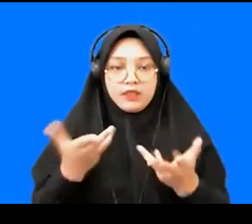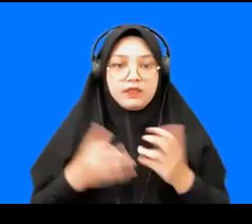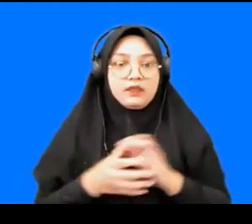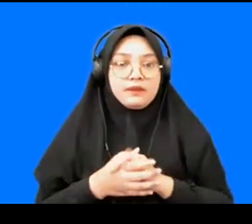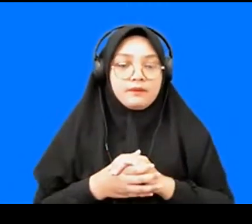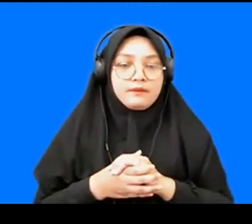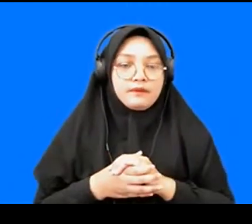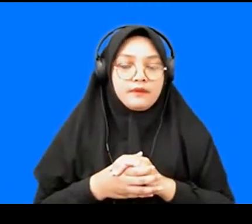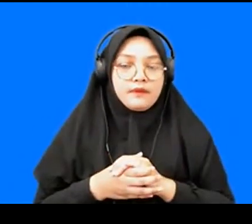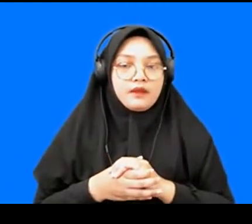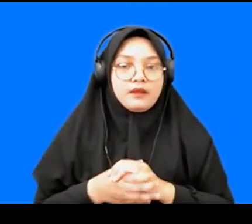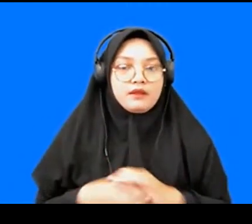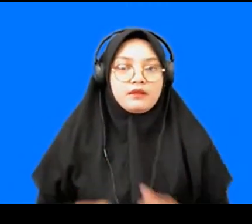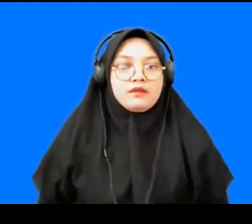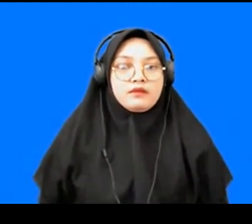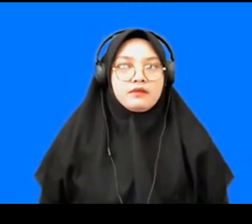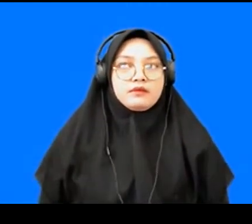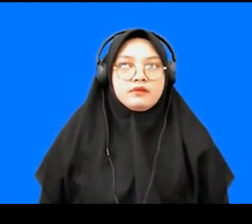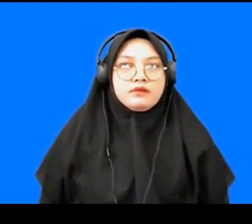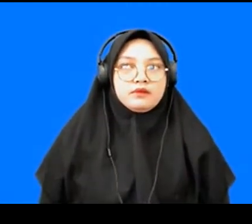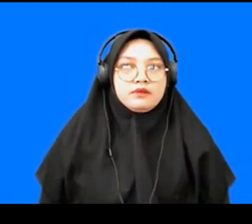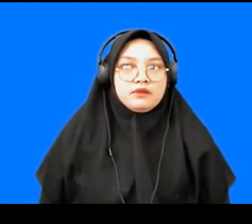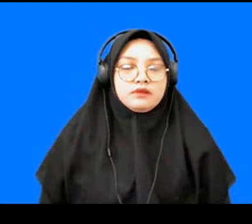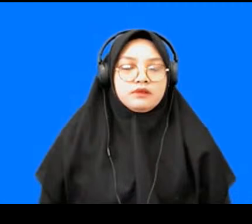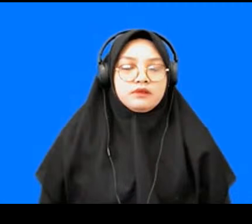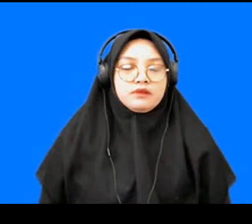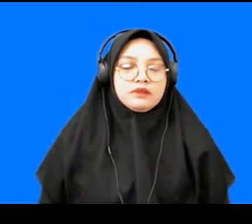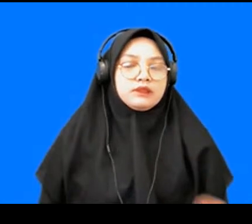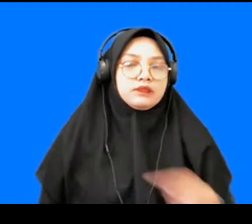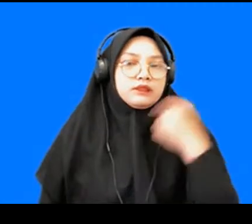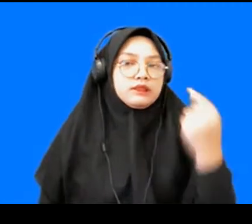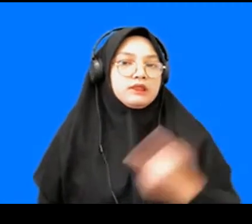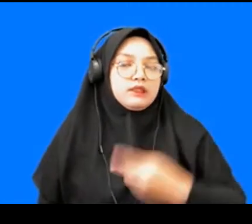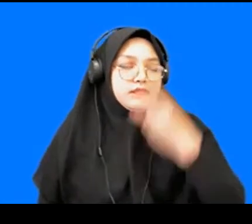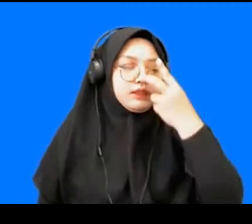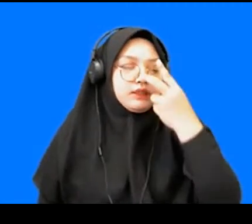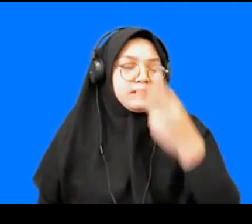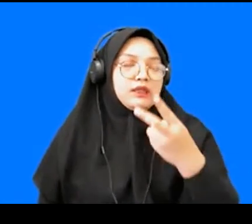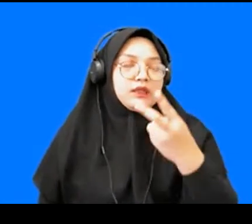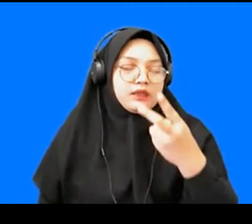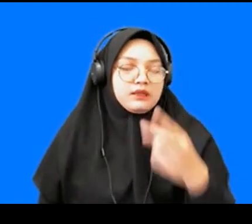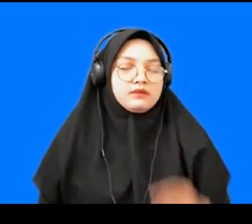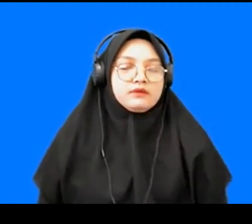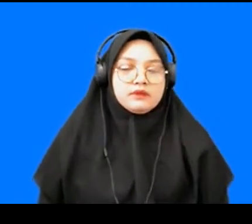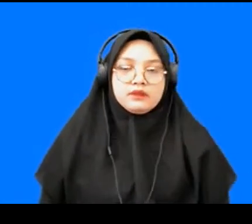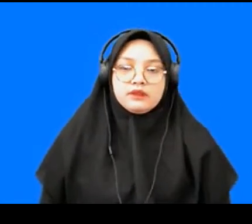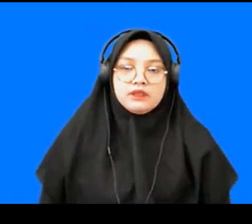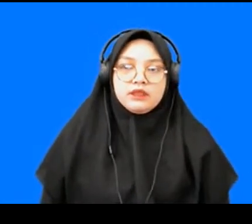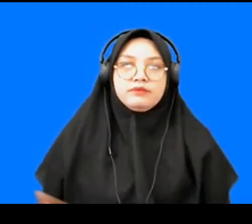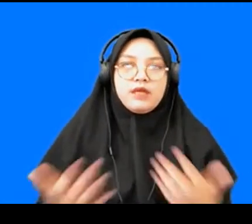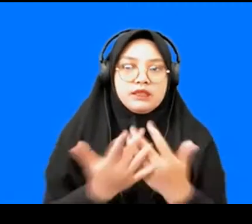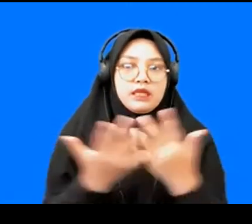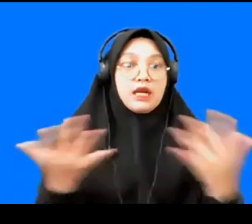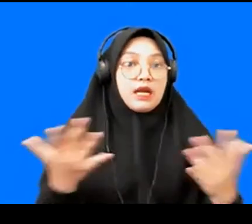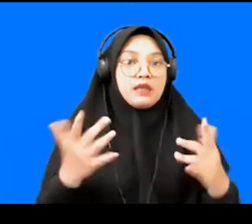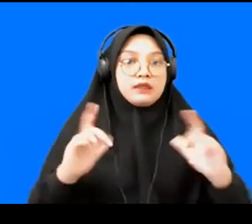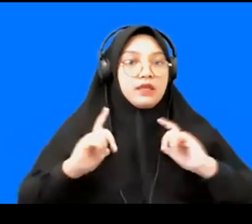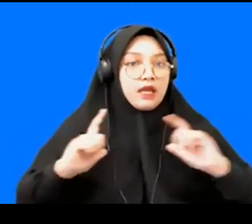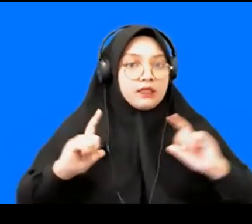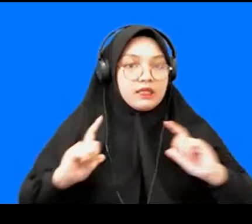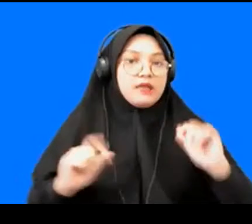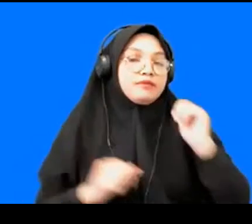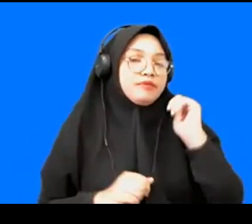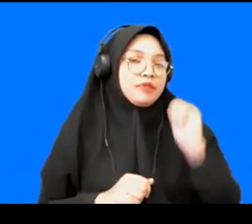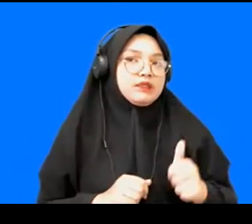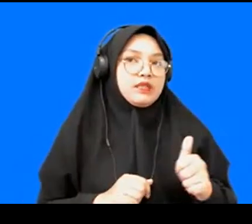justly, no? The wealthy will actually benefit also from the wealth tax, right? To the extent that you make rule